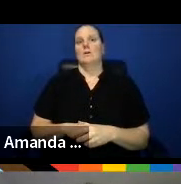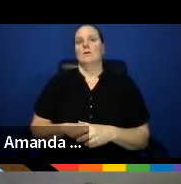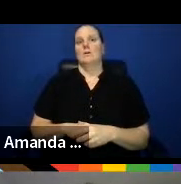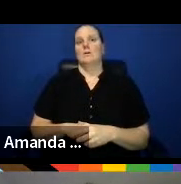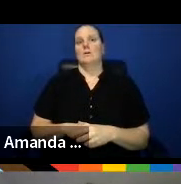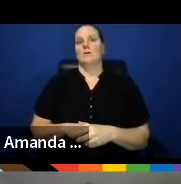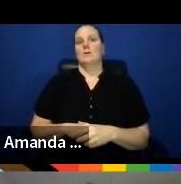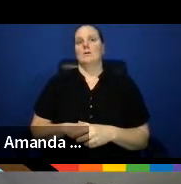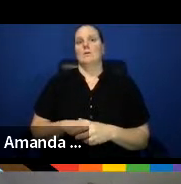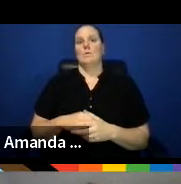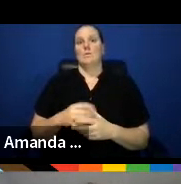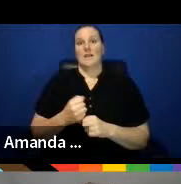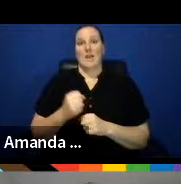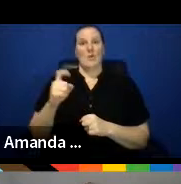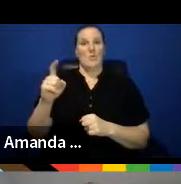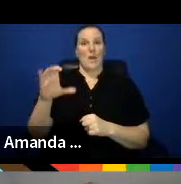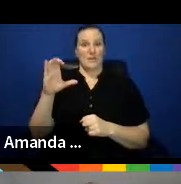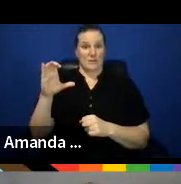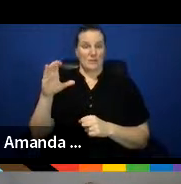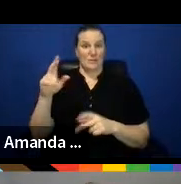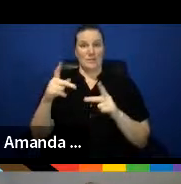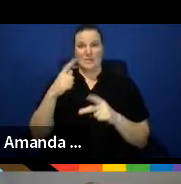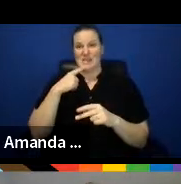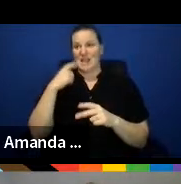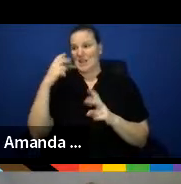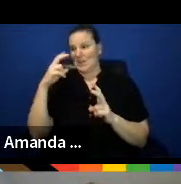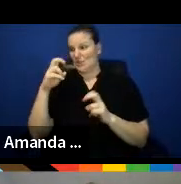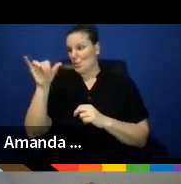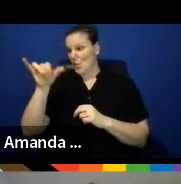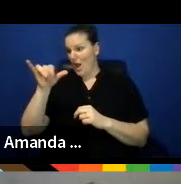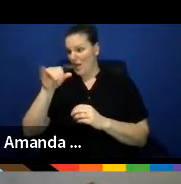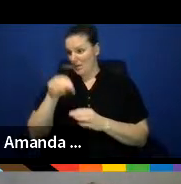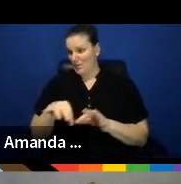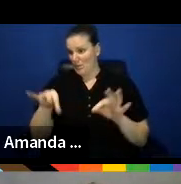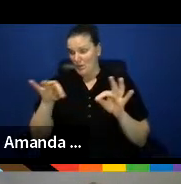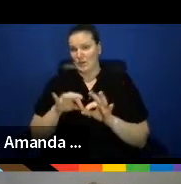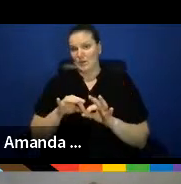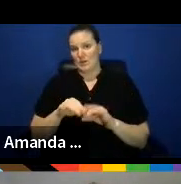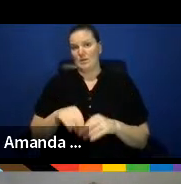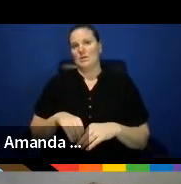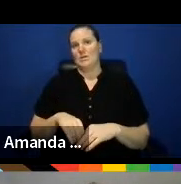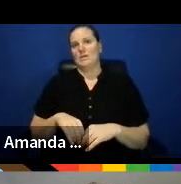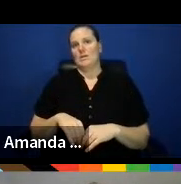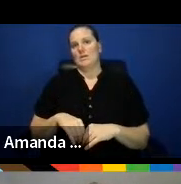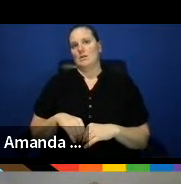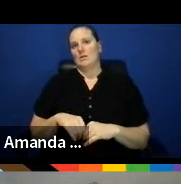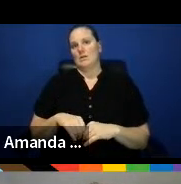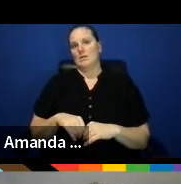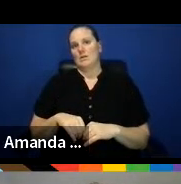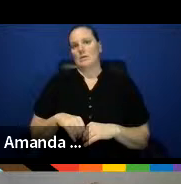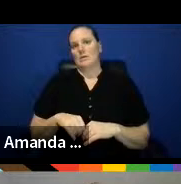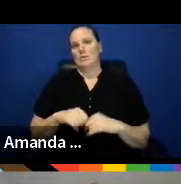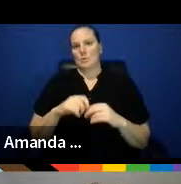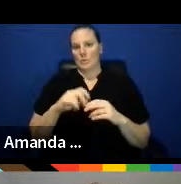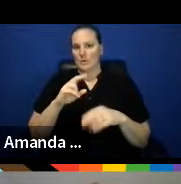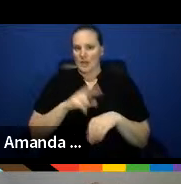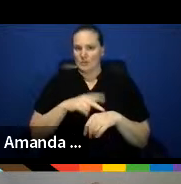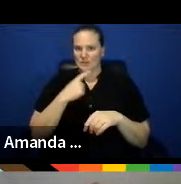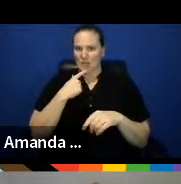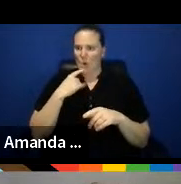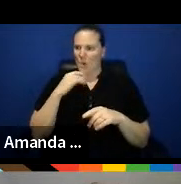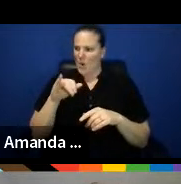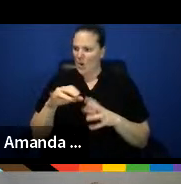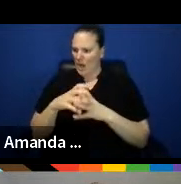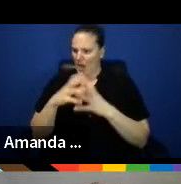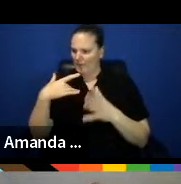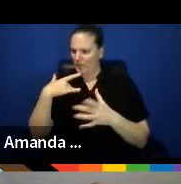then we get 100 people say issue Y is important to us, then you're going to naturally gravitate and say, okay, there's a